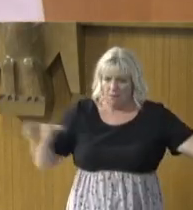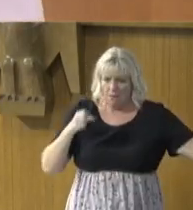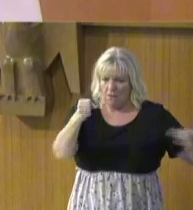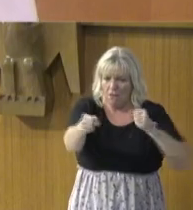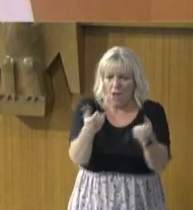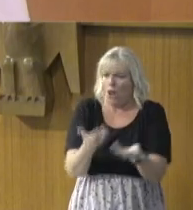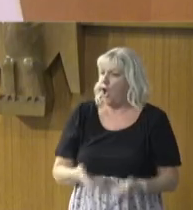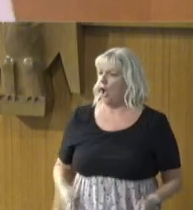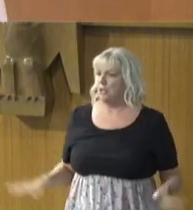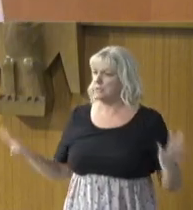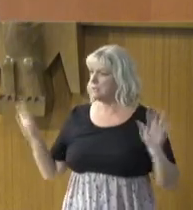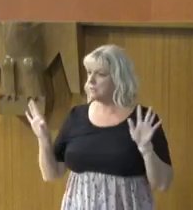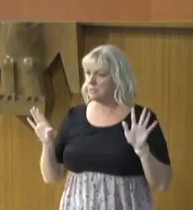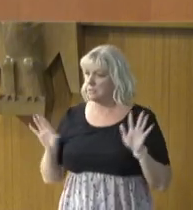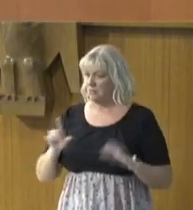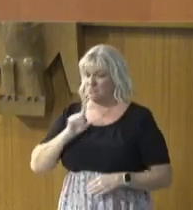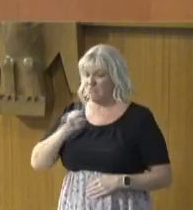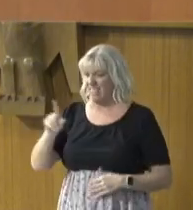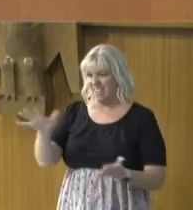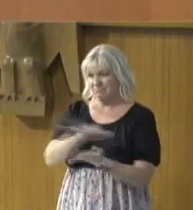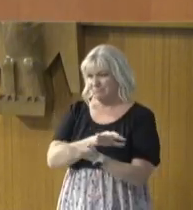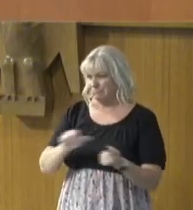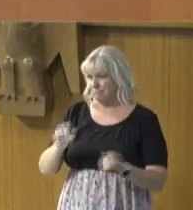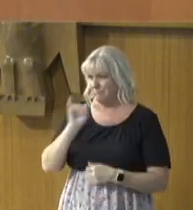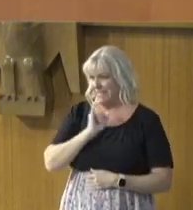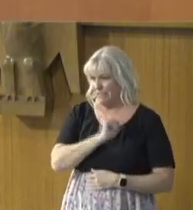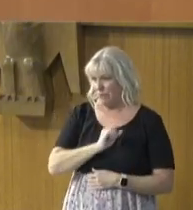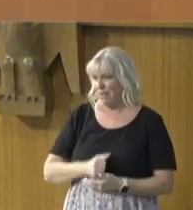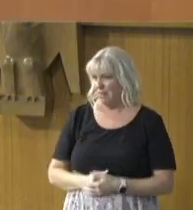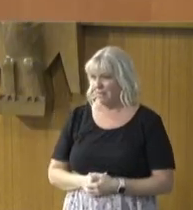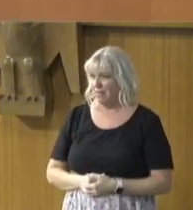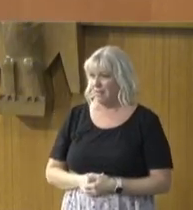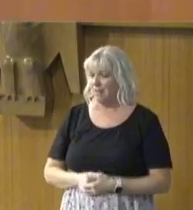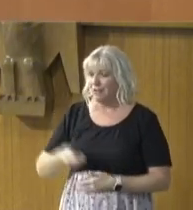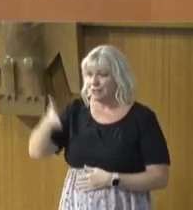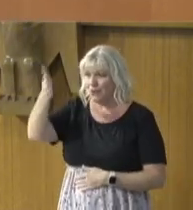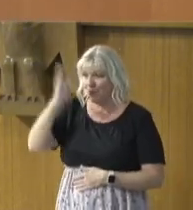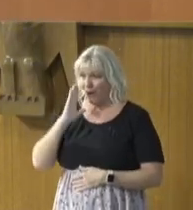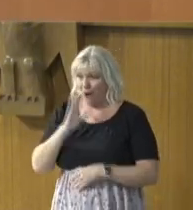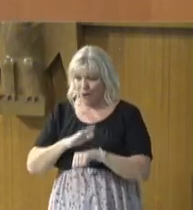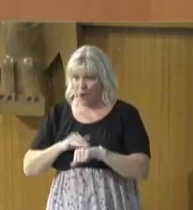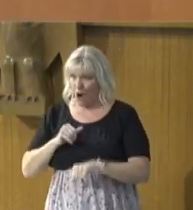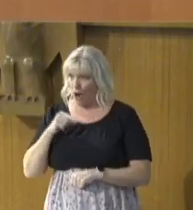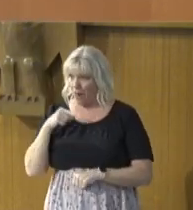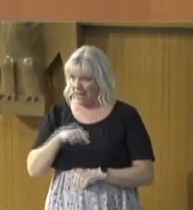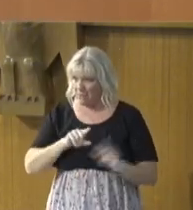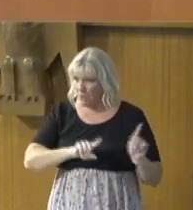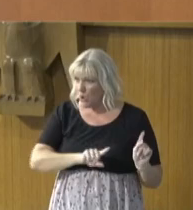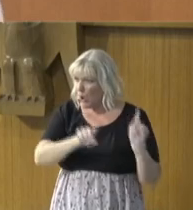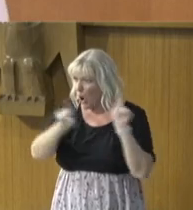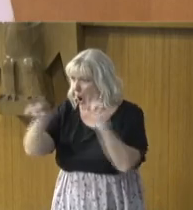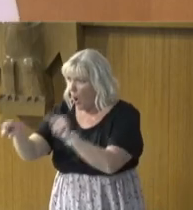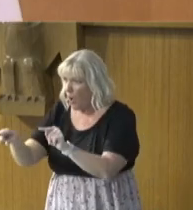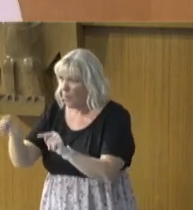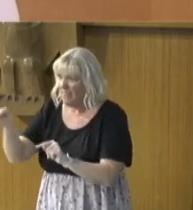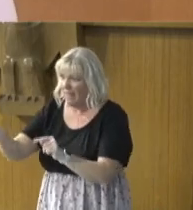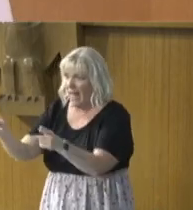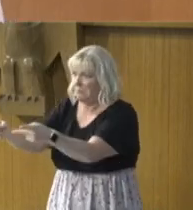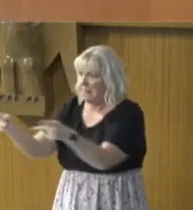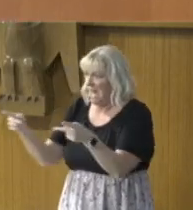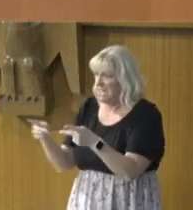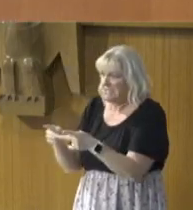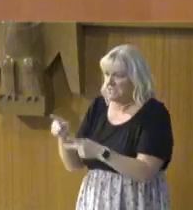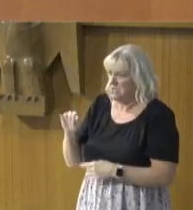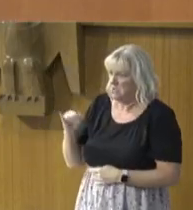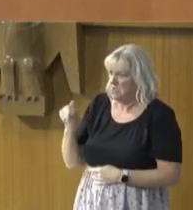lost. It was devastating. So God is calling Jonah to go to the last place on earth he wants to